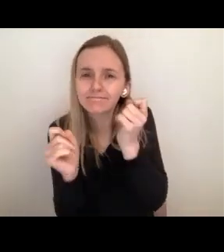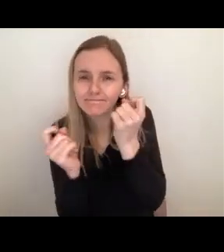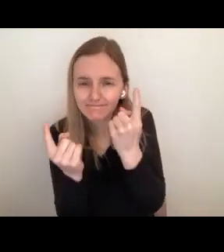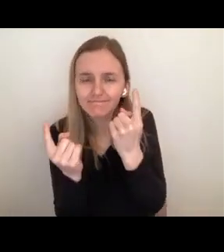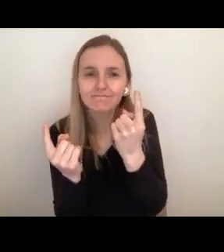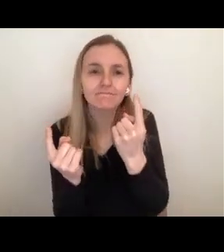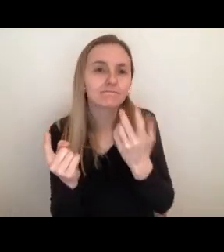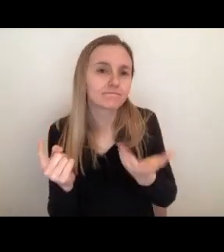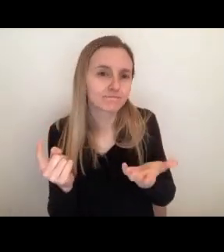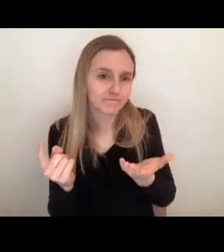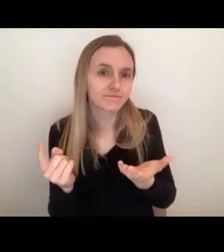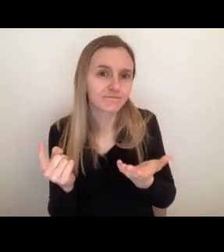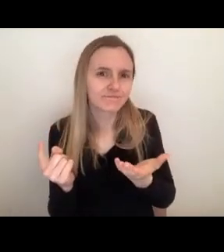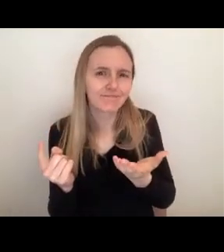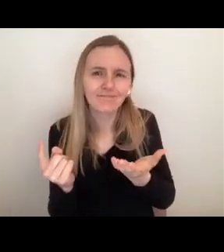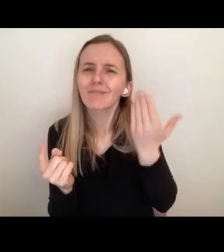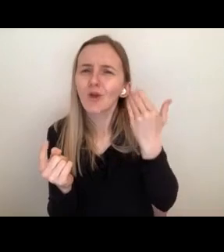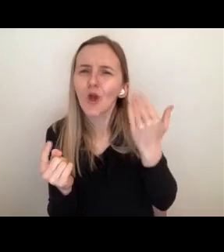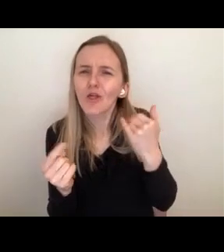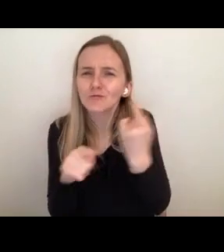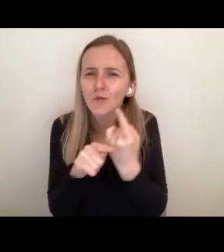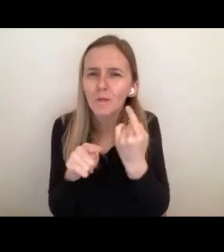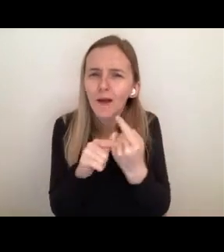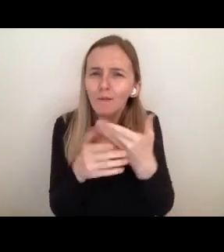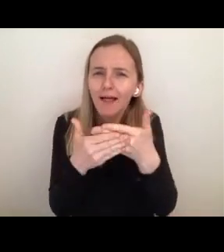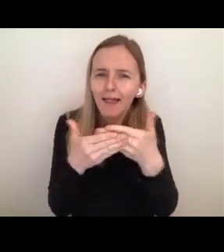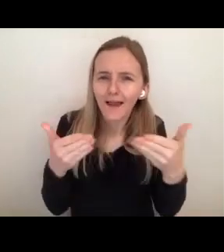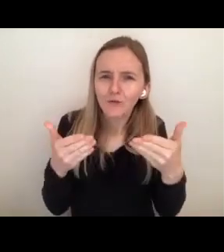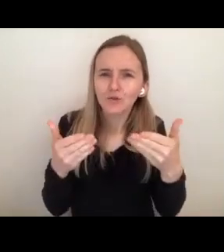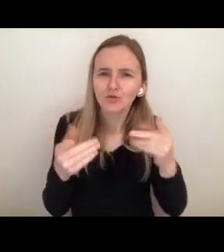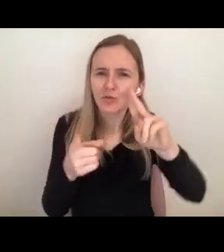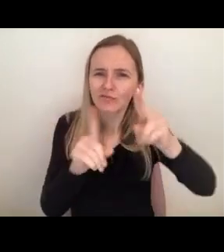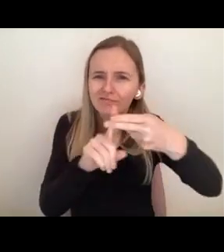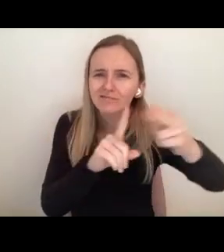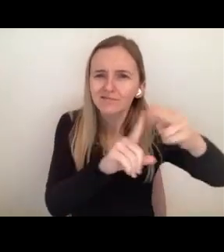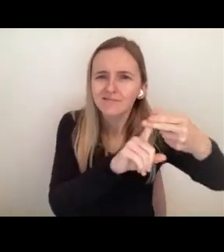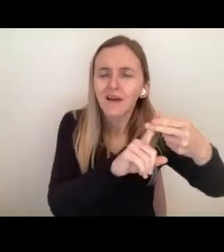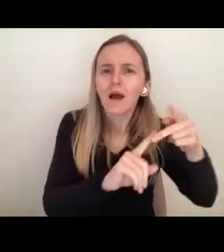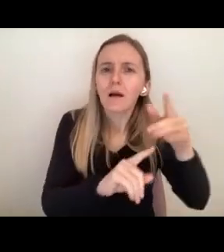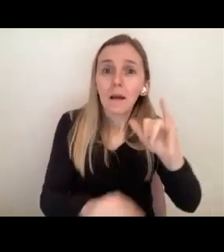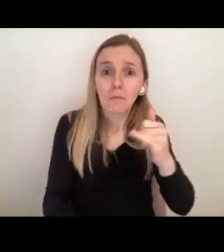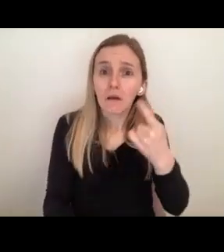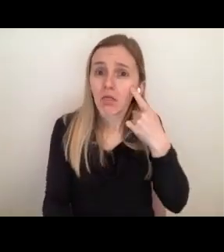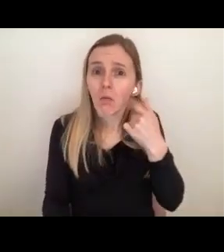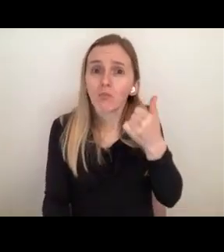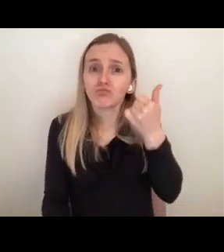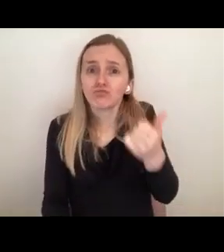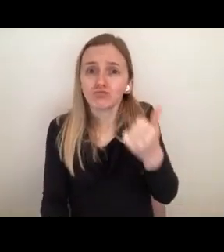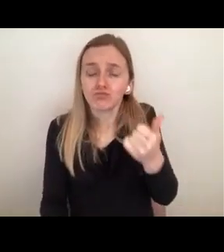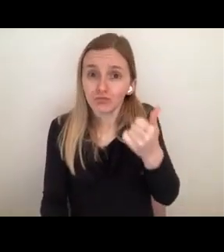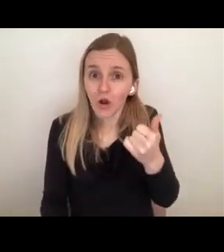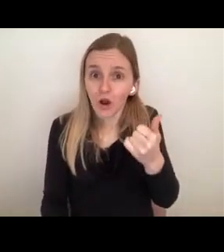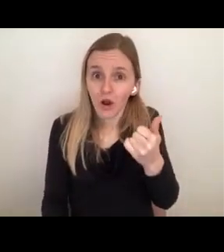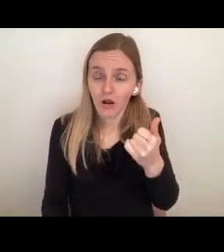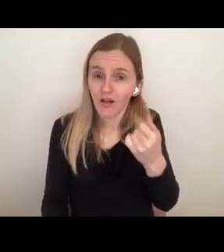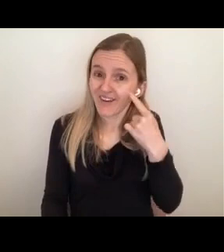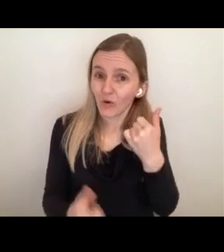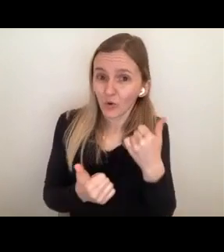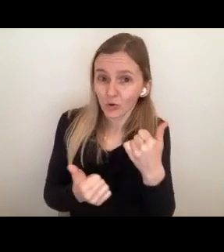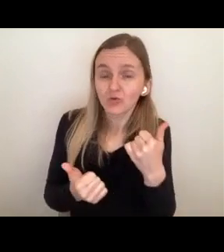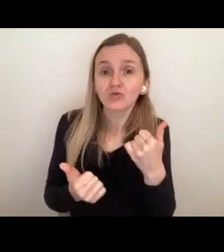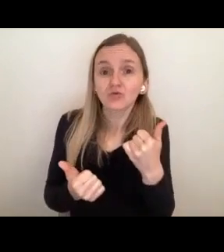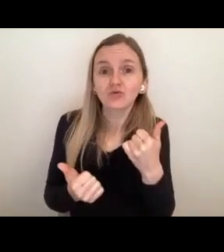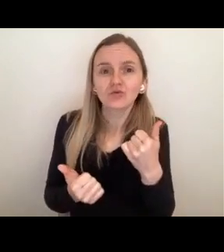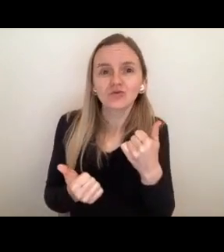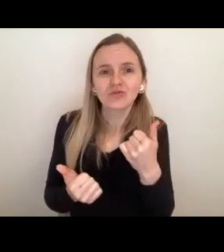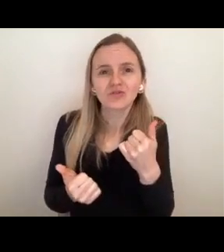heard before about it and what we might have been, with all the best intentions, bringing into the social world of our neurodivergent